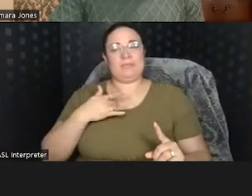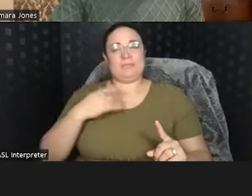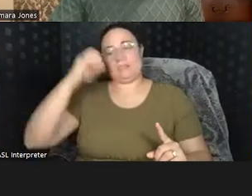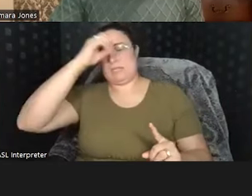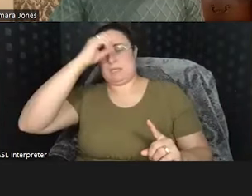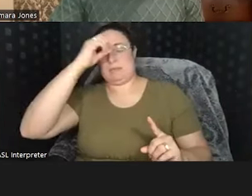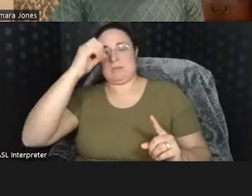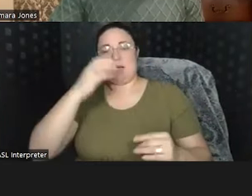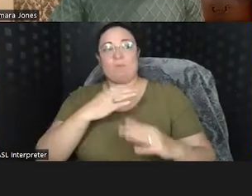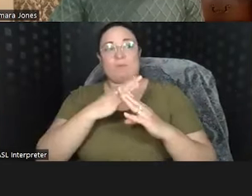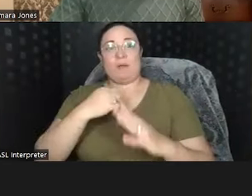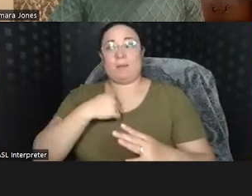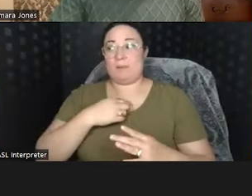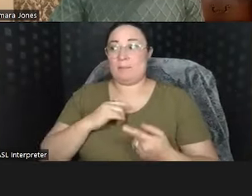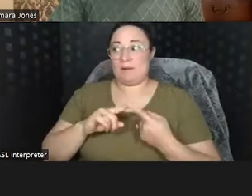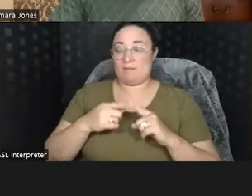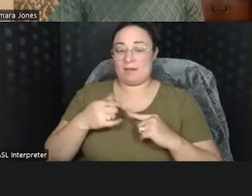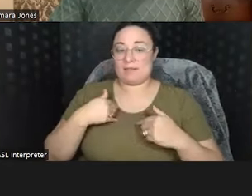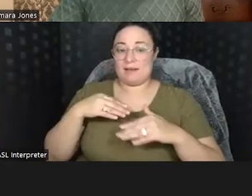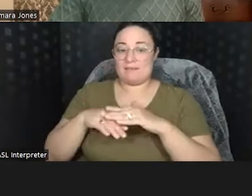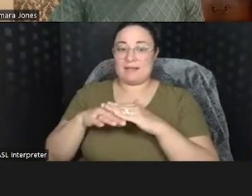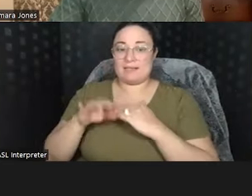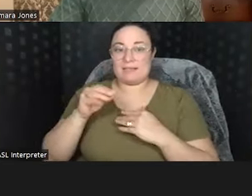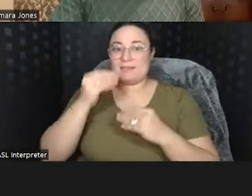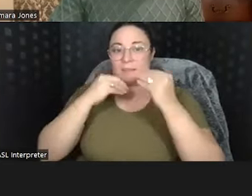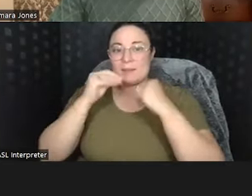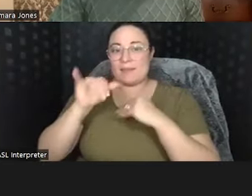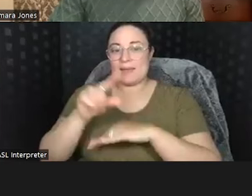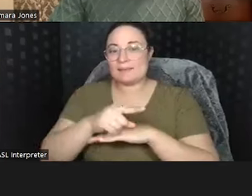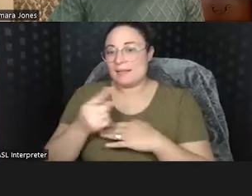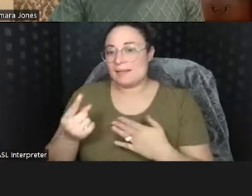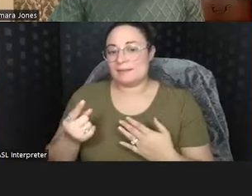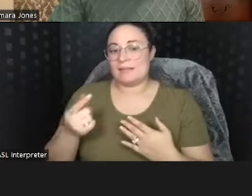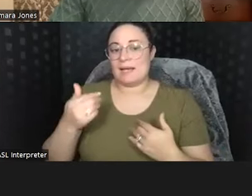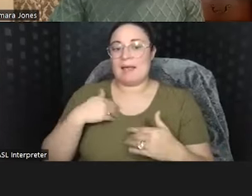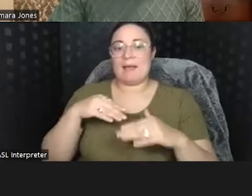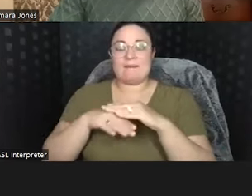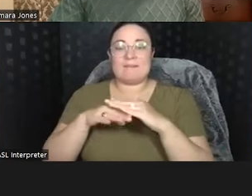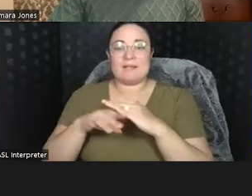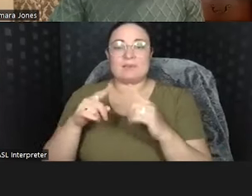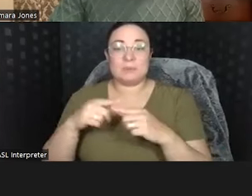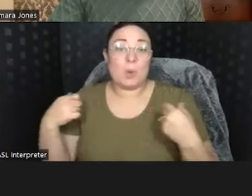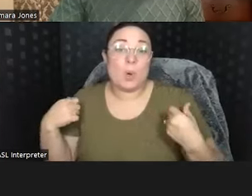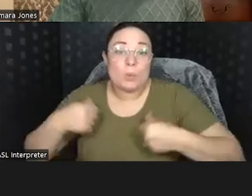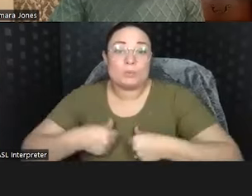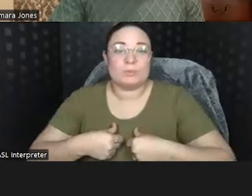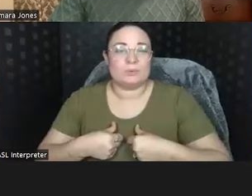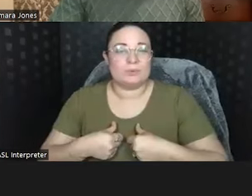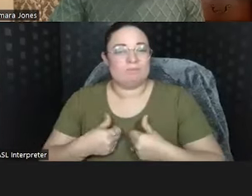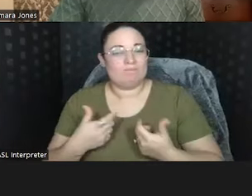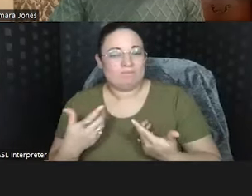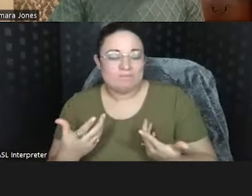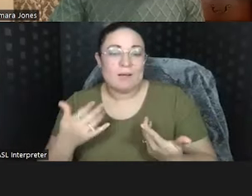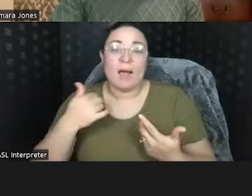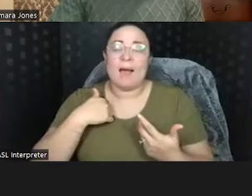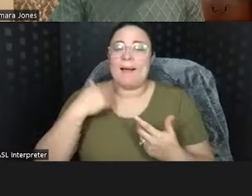friends from having access to a meal that day, having access to a coat, right? And